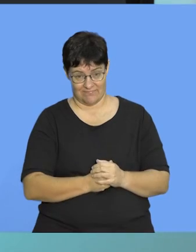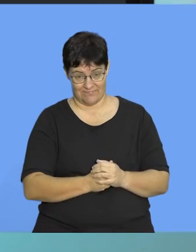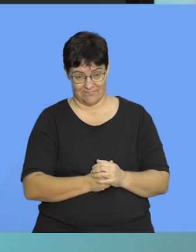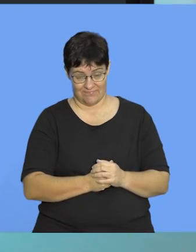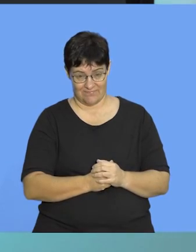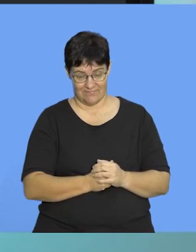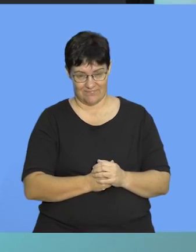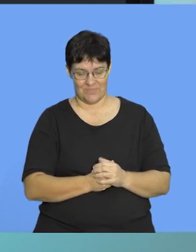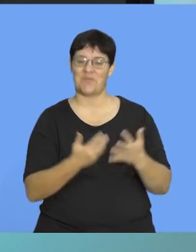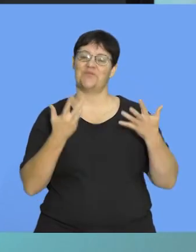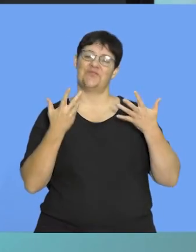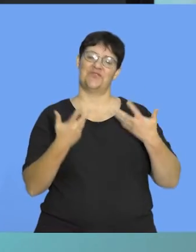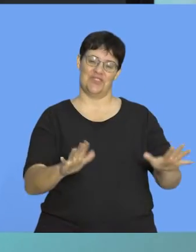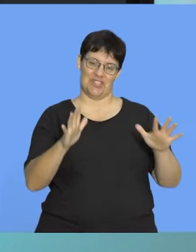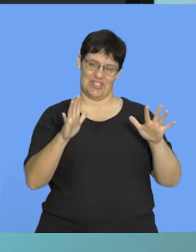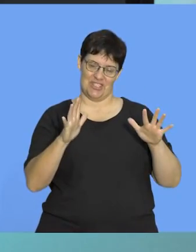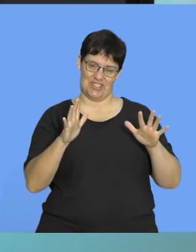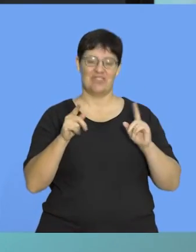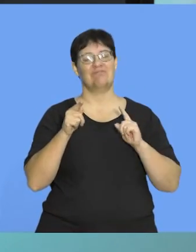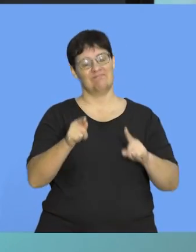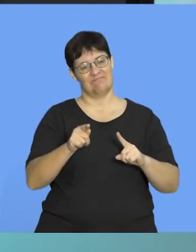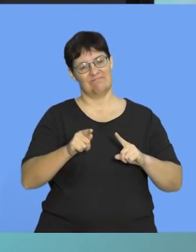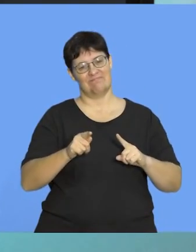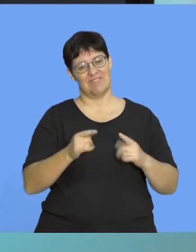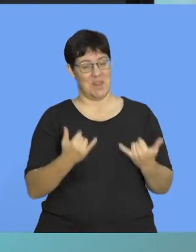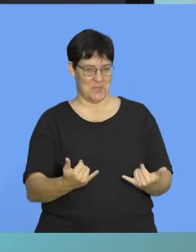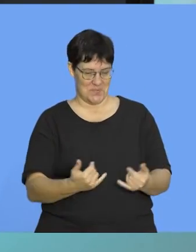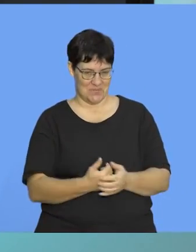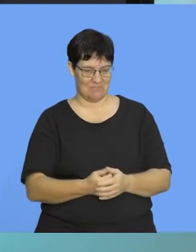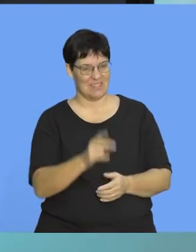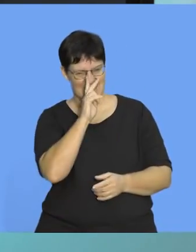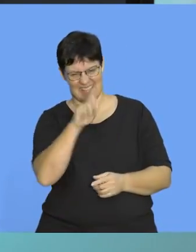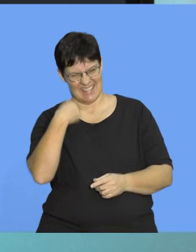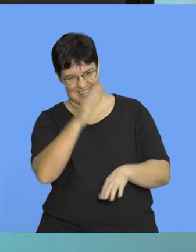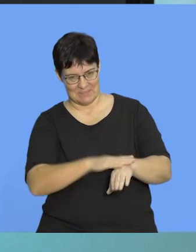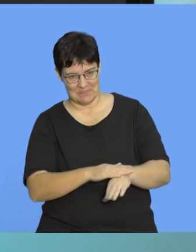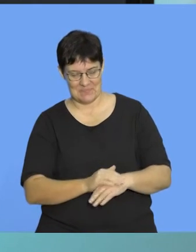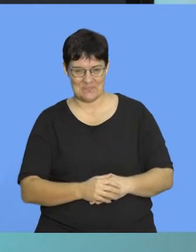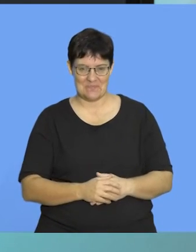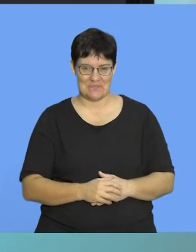We're done for this. Well, for now, I'll see you again next time.